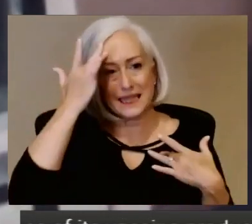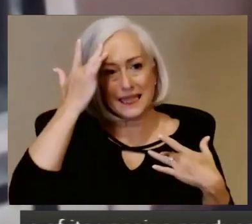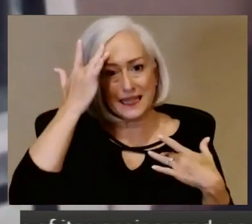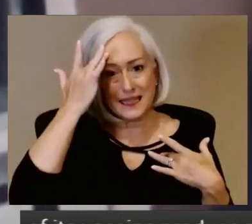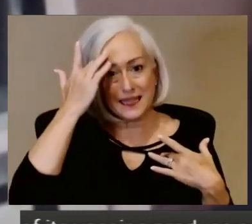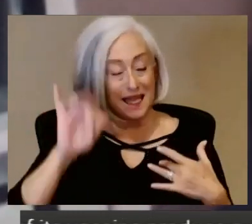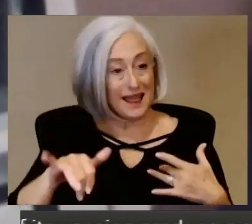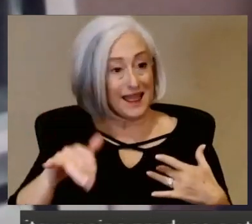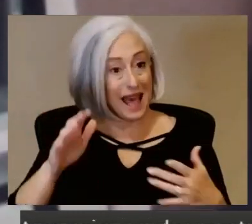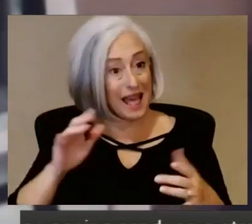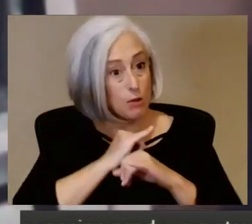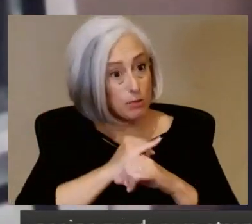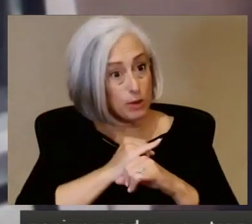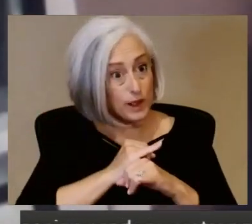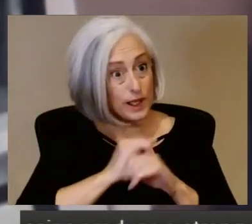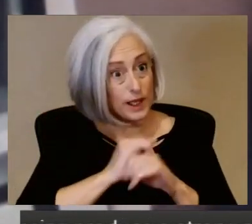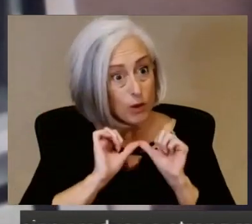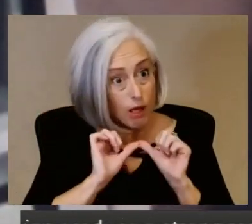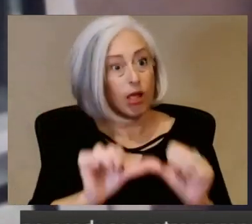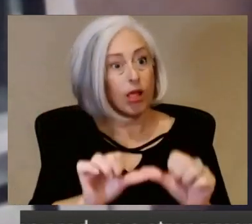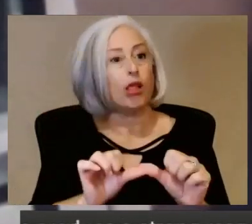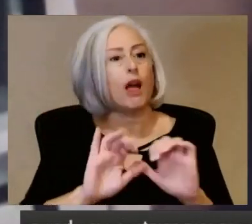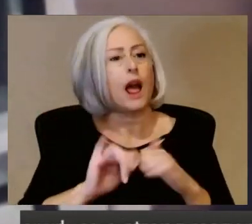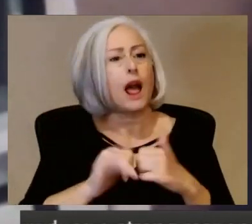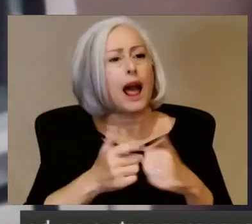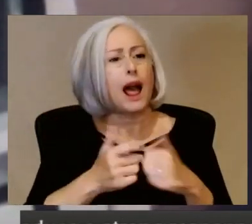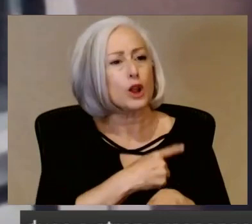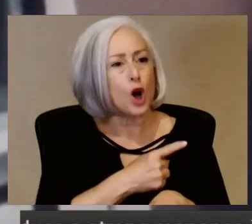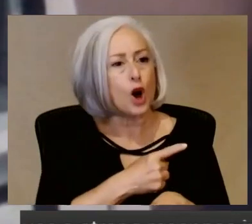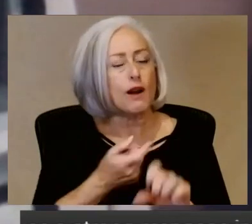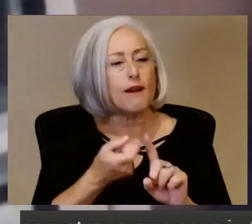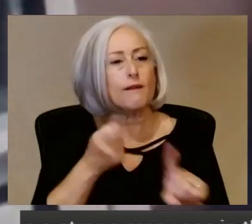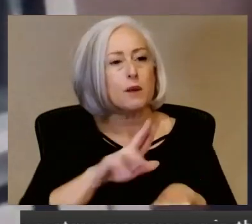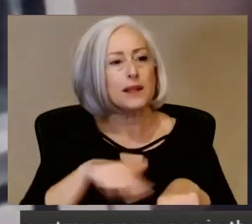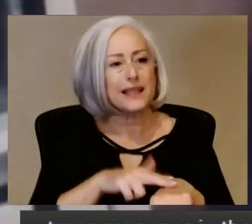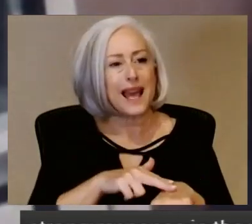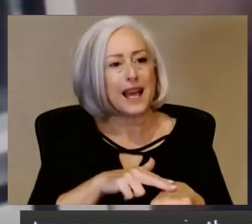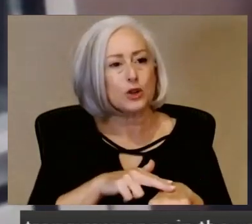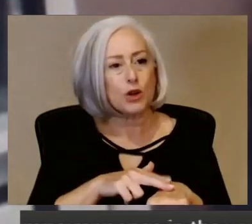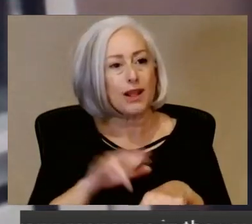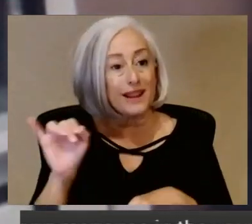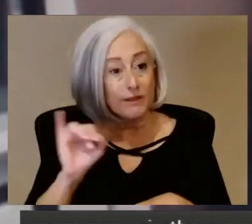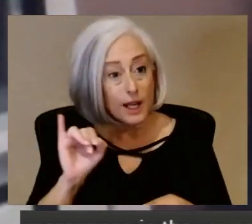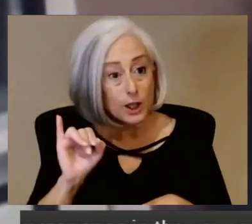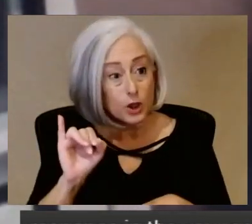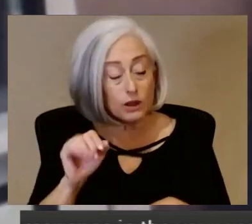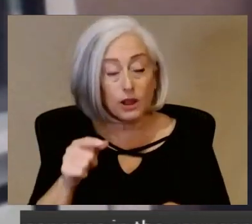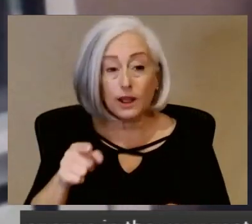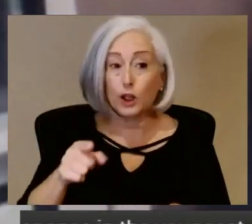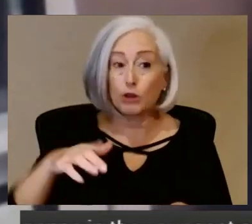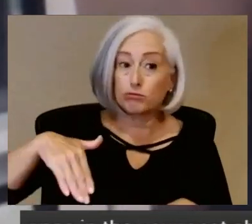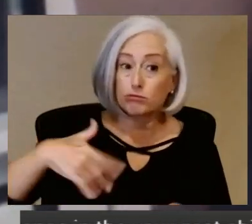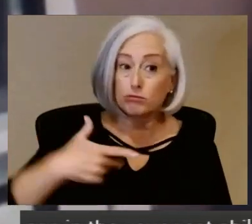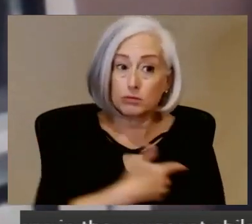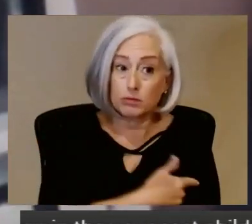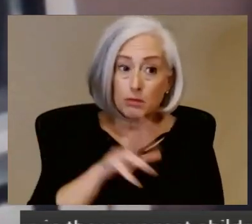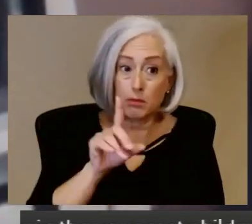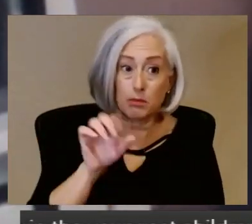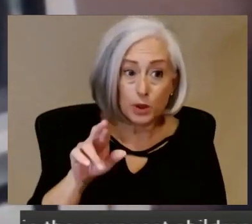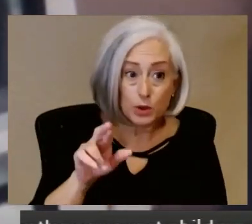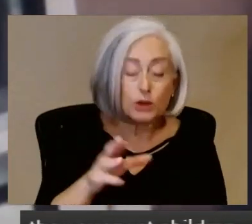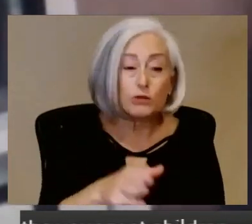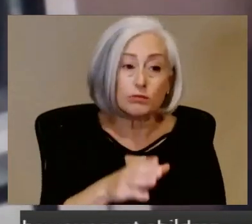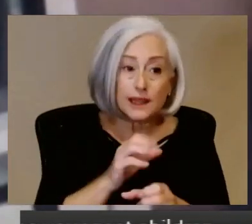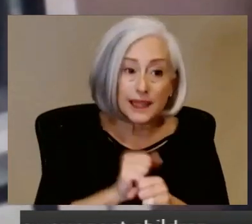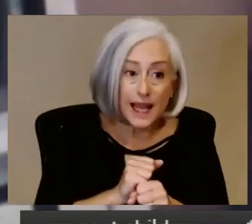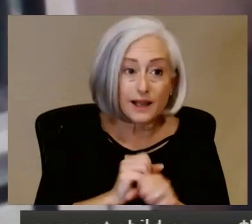to last from natural infection. And so if you haven't gotten that booster, go ahead and do so. Or if you haven't been vaccinated at all,